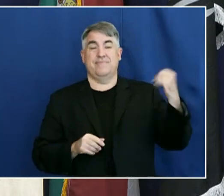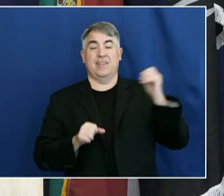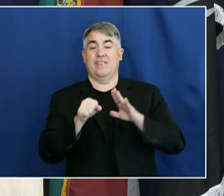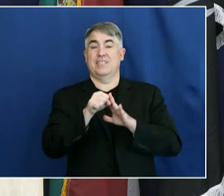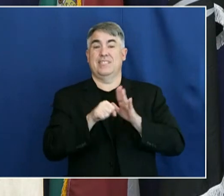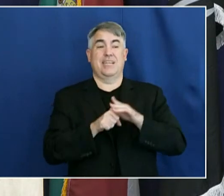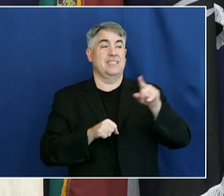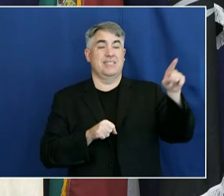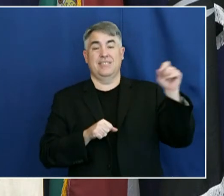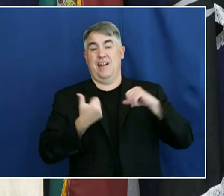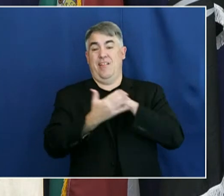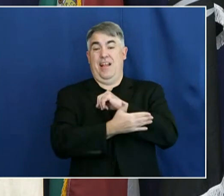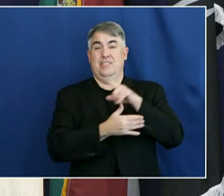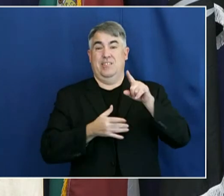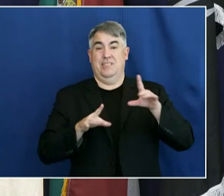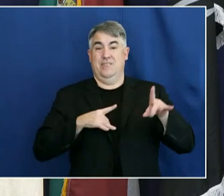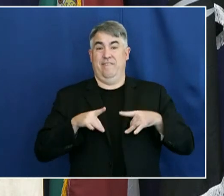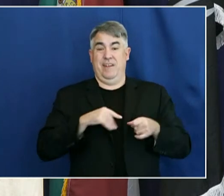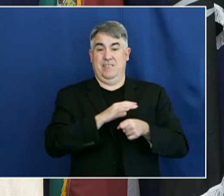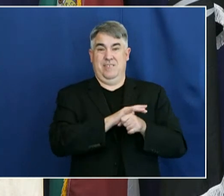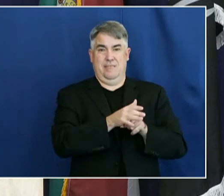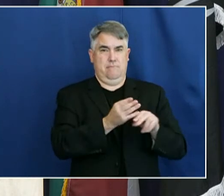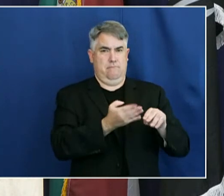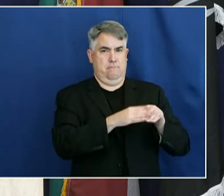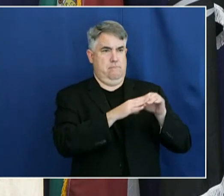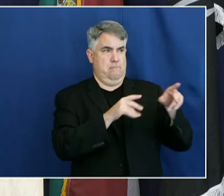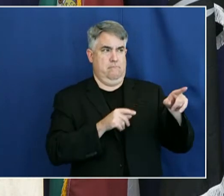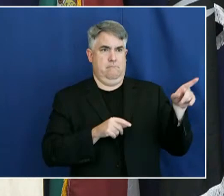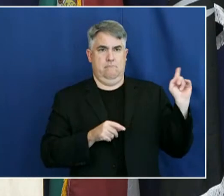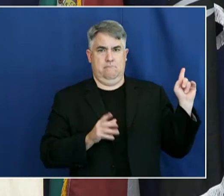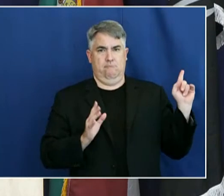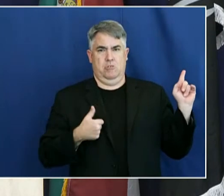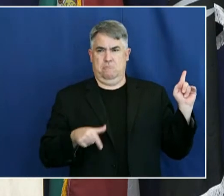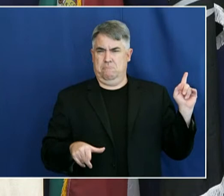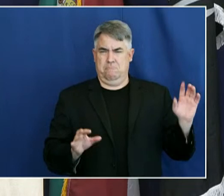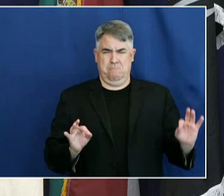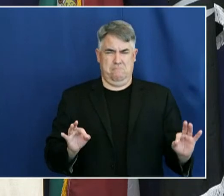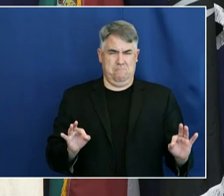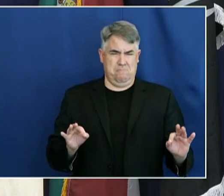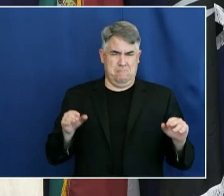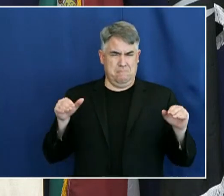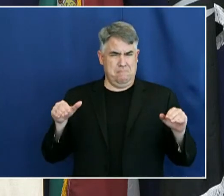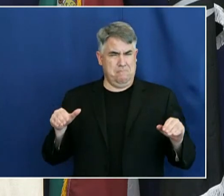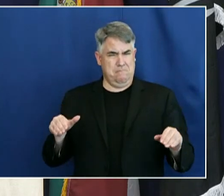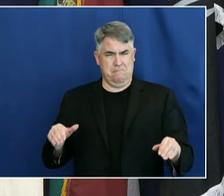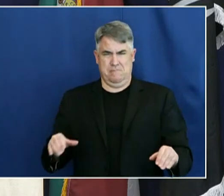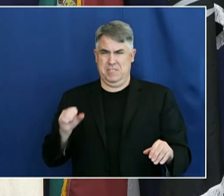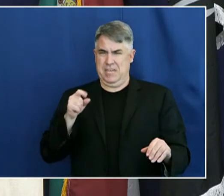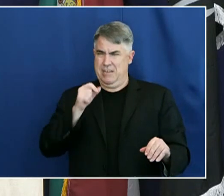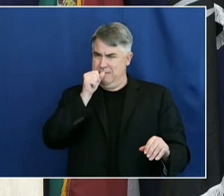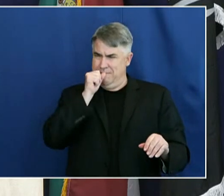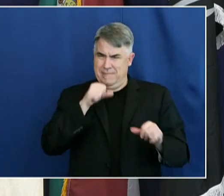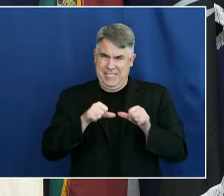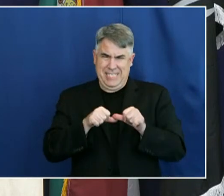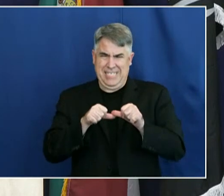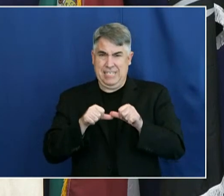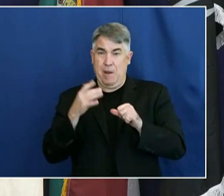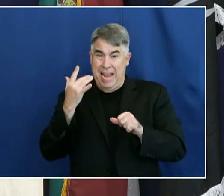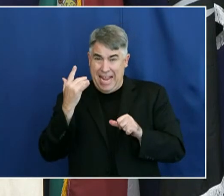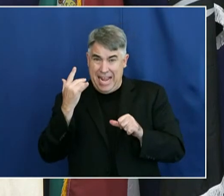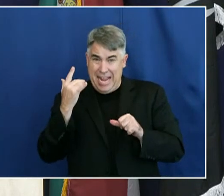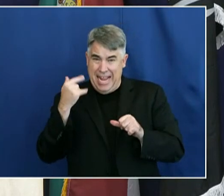not seen that to date in San Diego County. I think because the vast majority of San Diegans continue to exercise